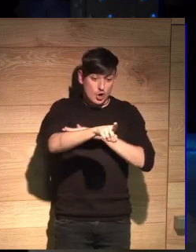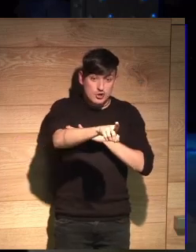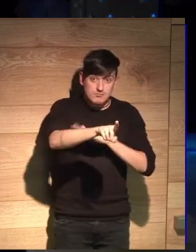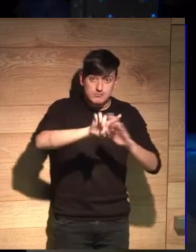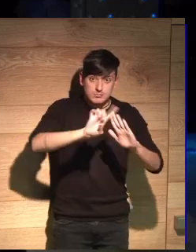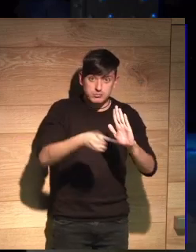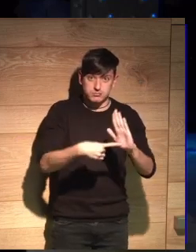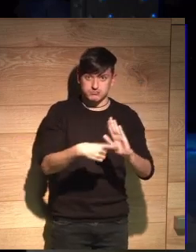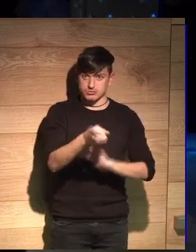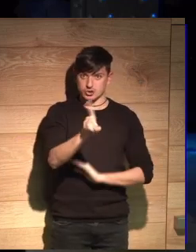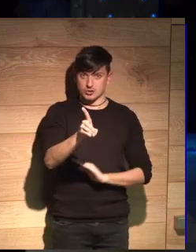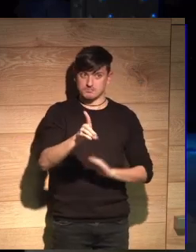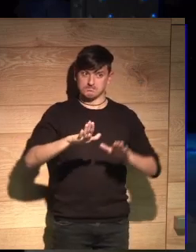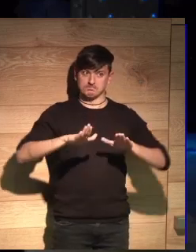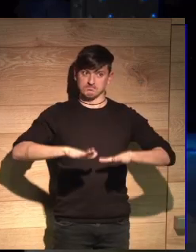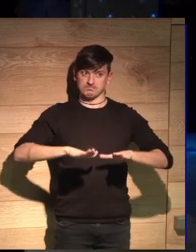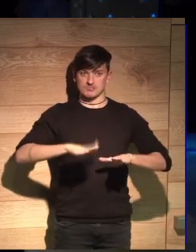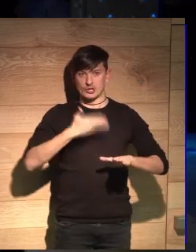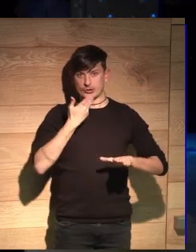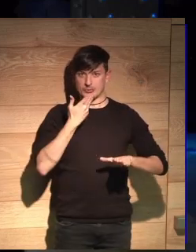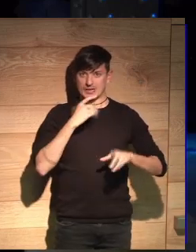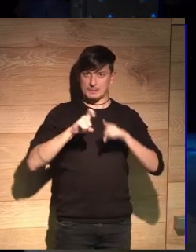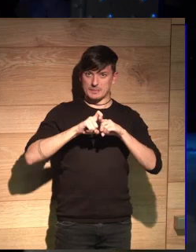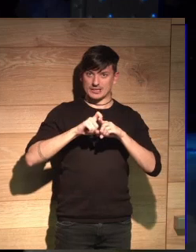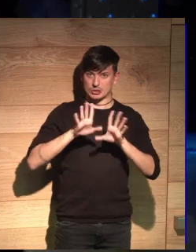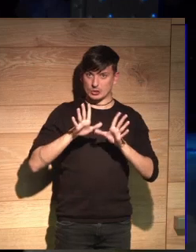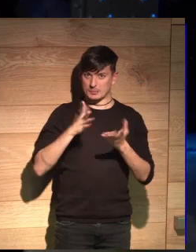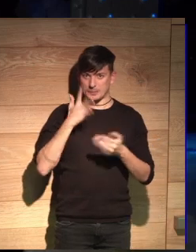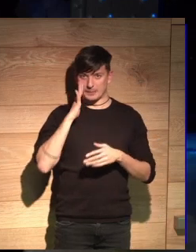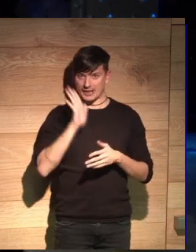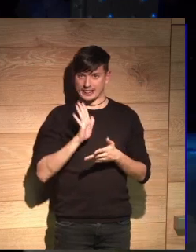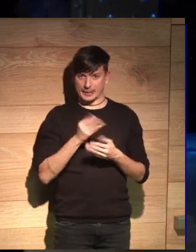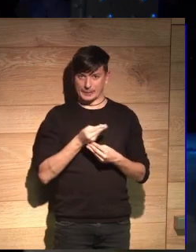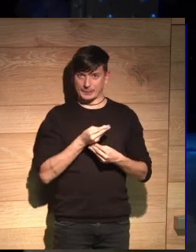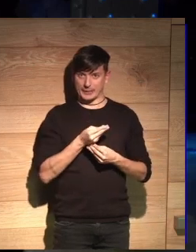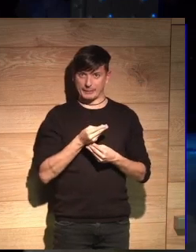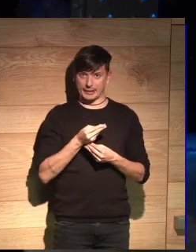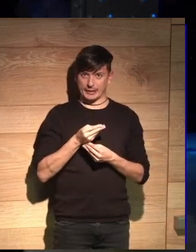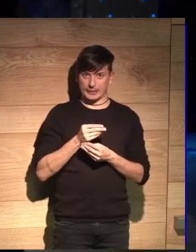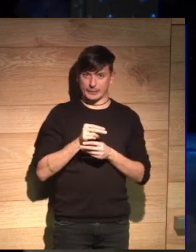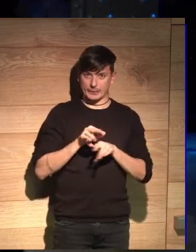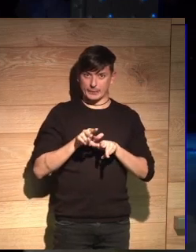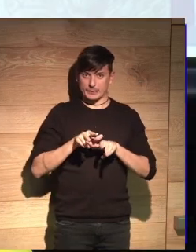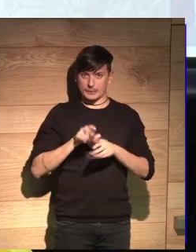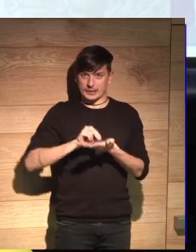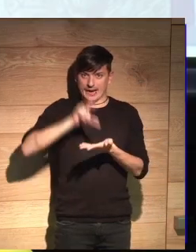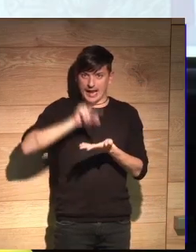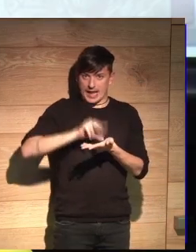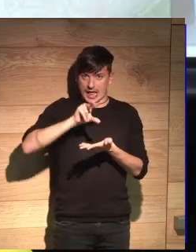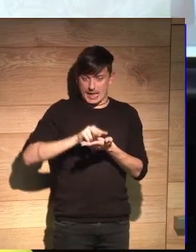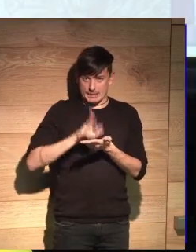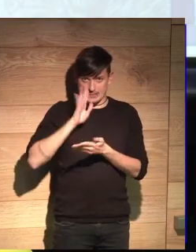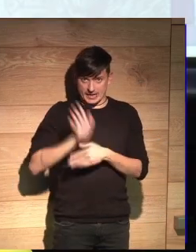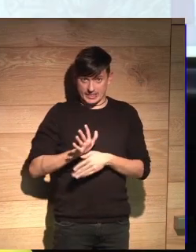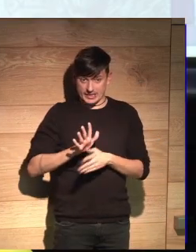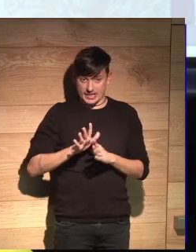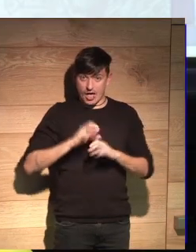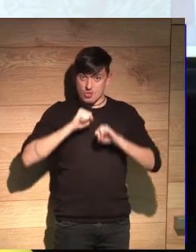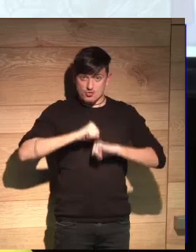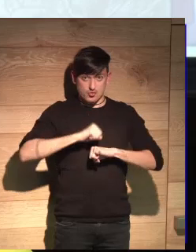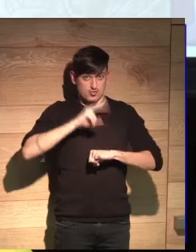that does not is an axolotl, and it always look like a baby axolotl. It doesn't